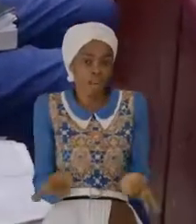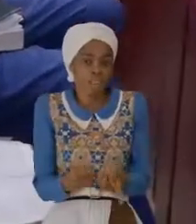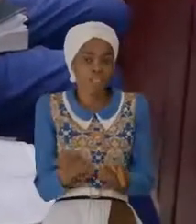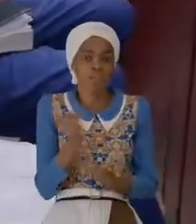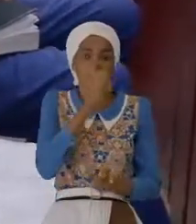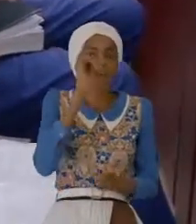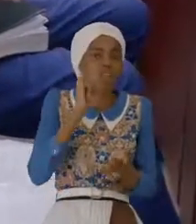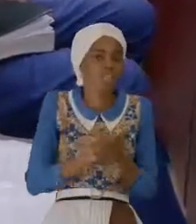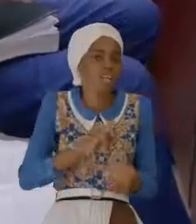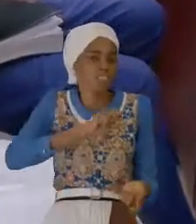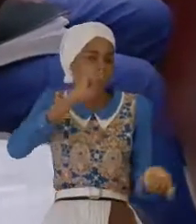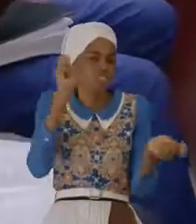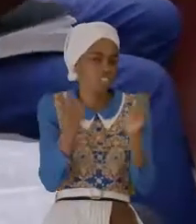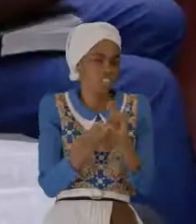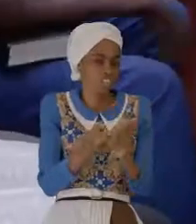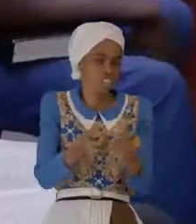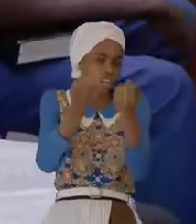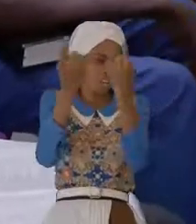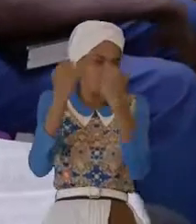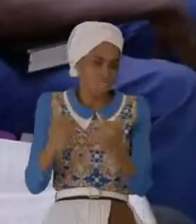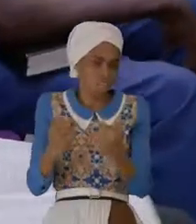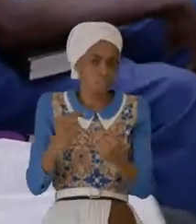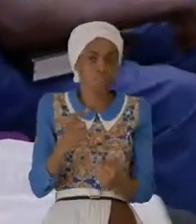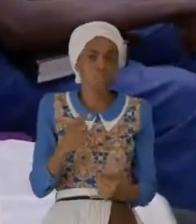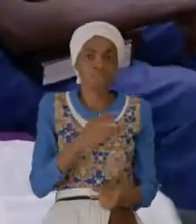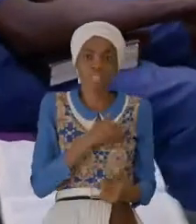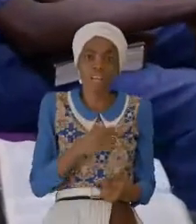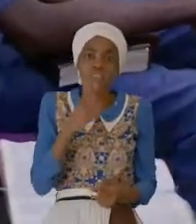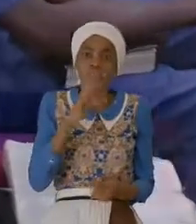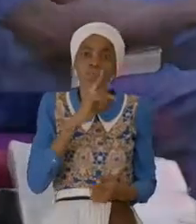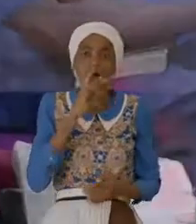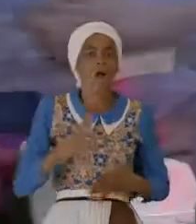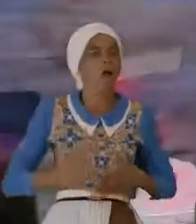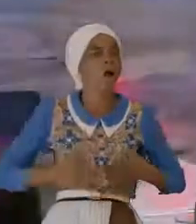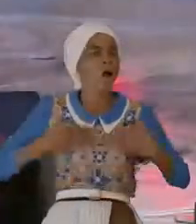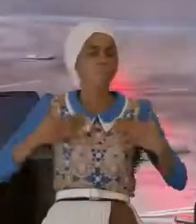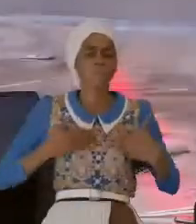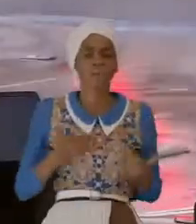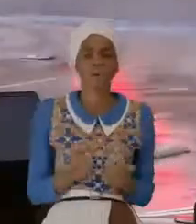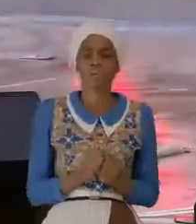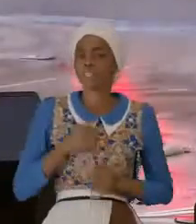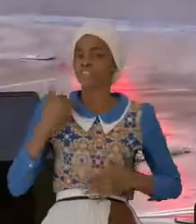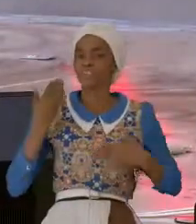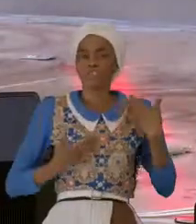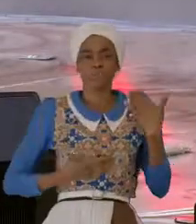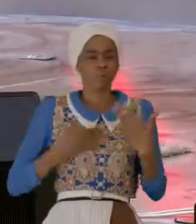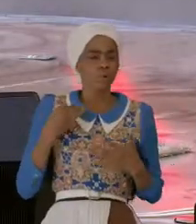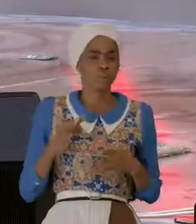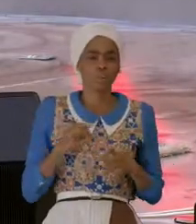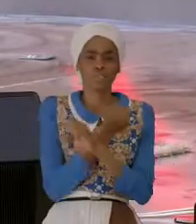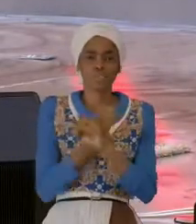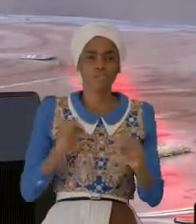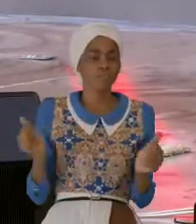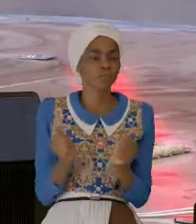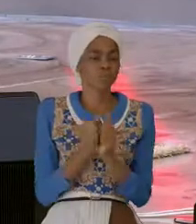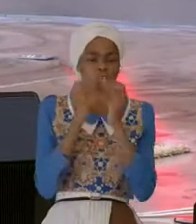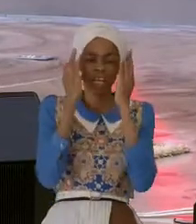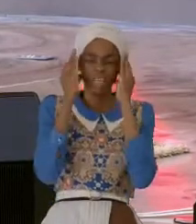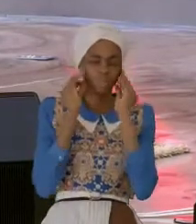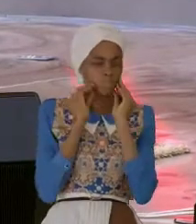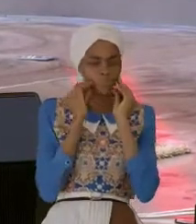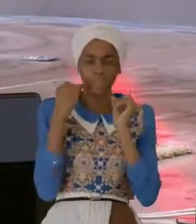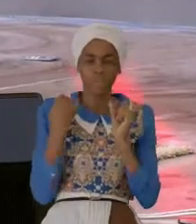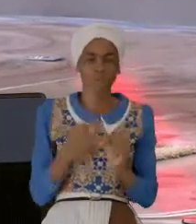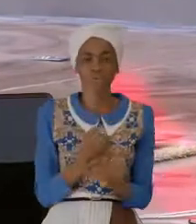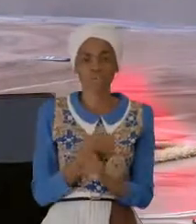change came you're so happy with the joy of Salvation with the experience of Salvation And